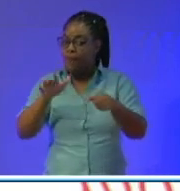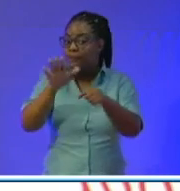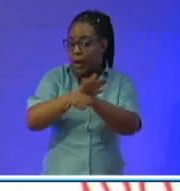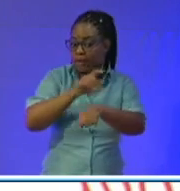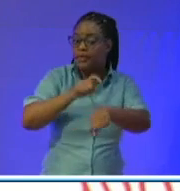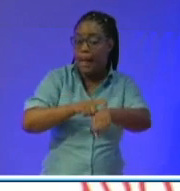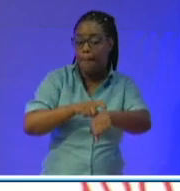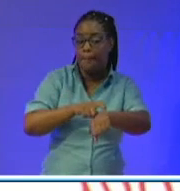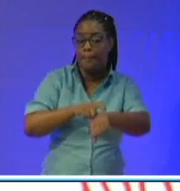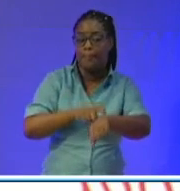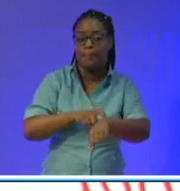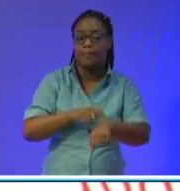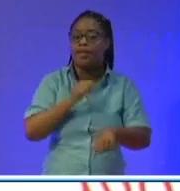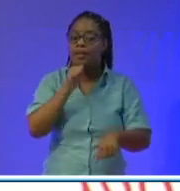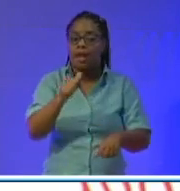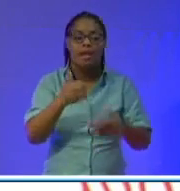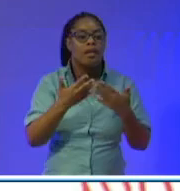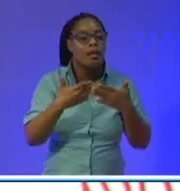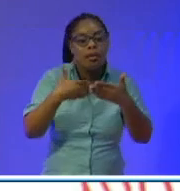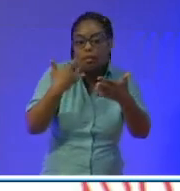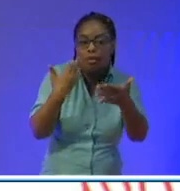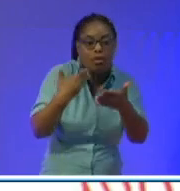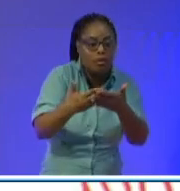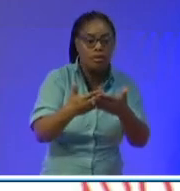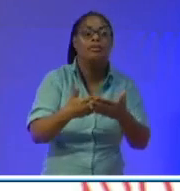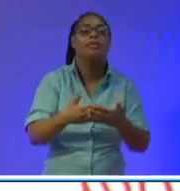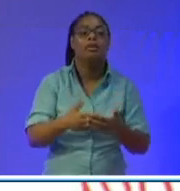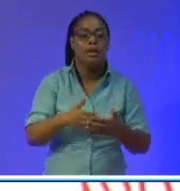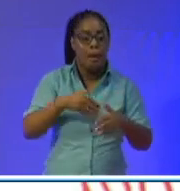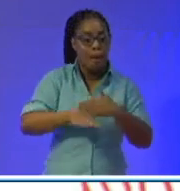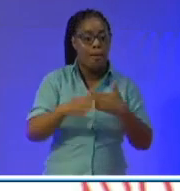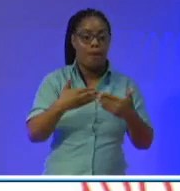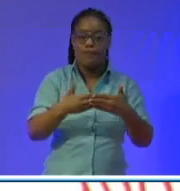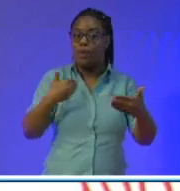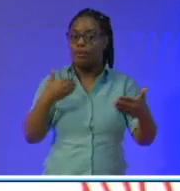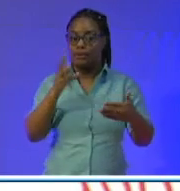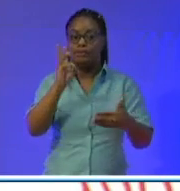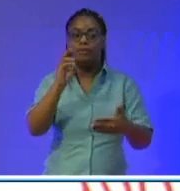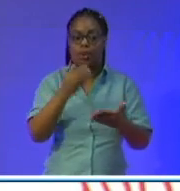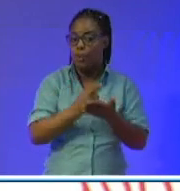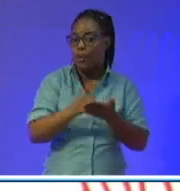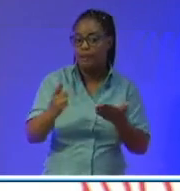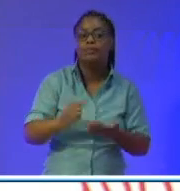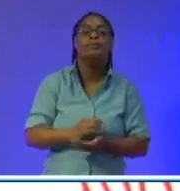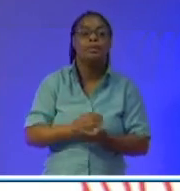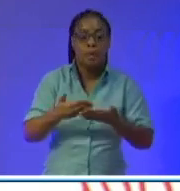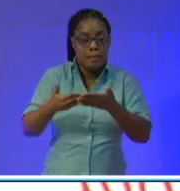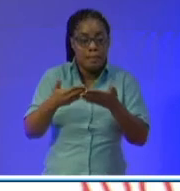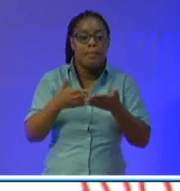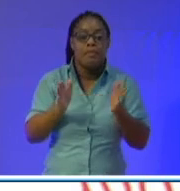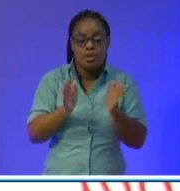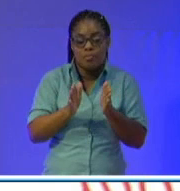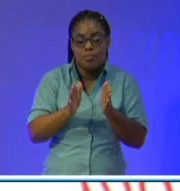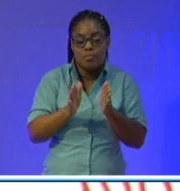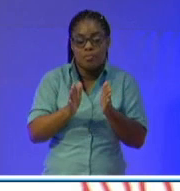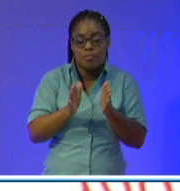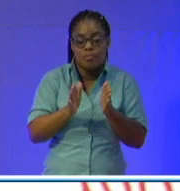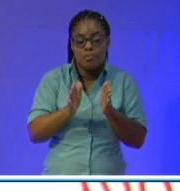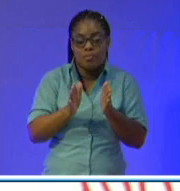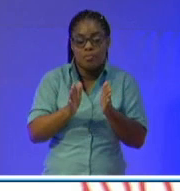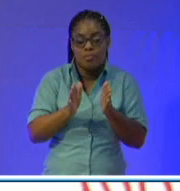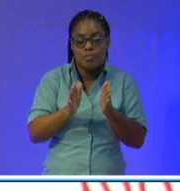transmission. We want to reiterate that vaccines is safe and it is available for second.